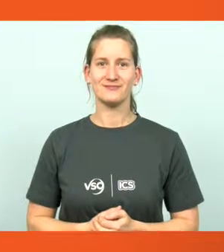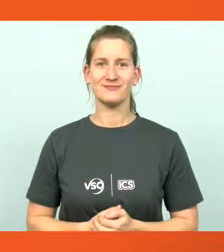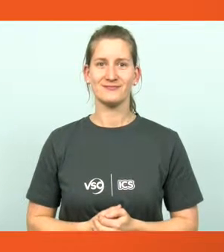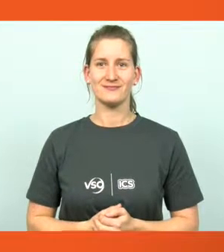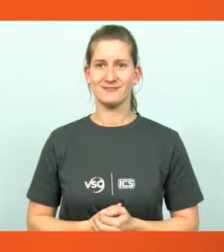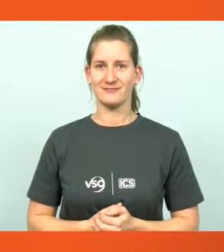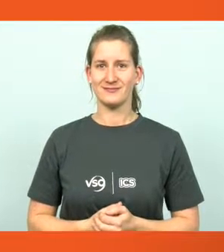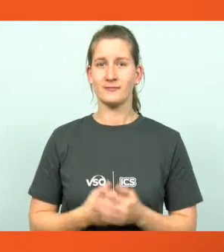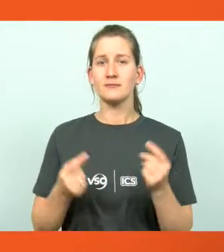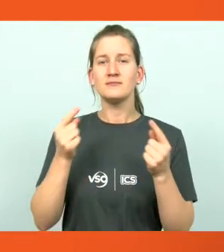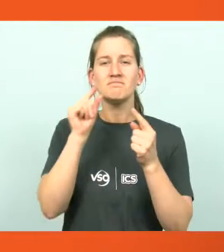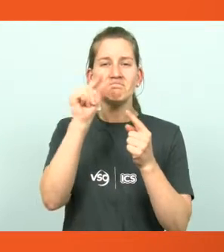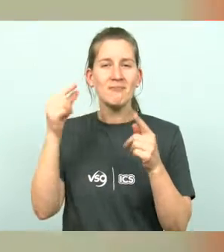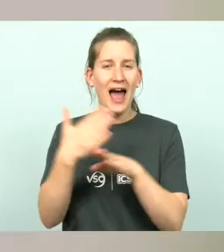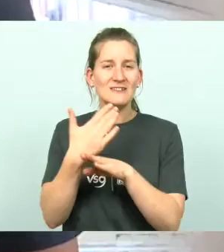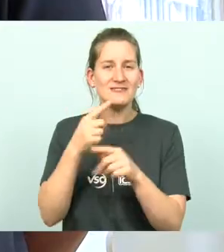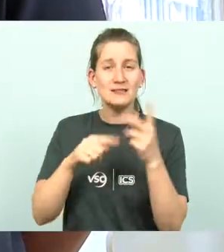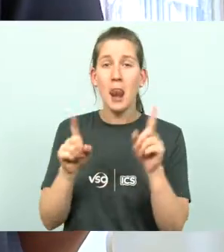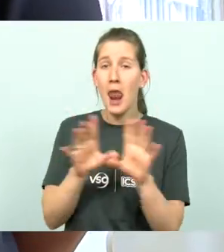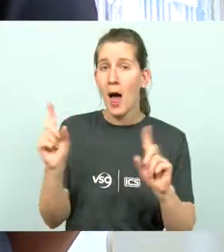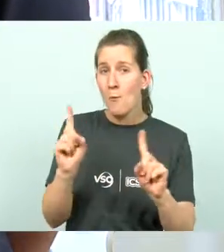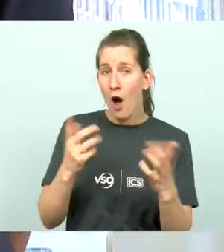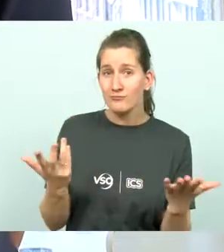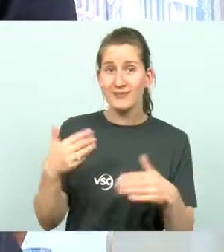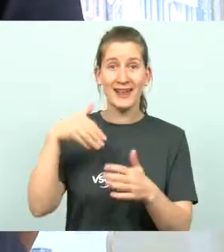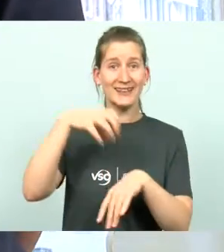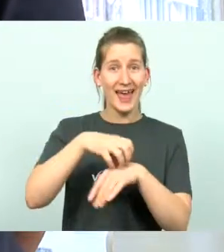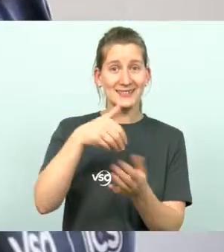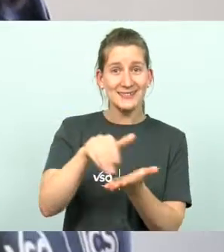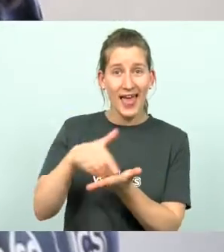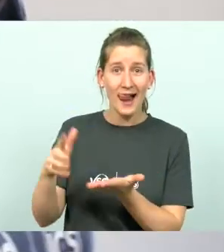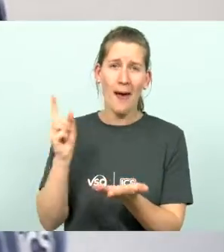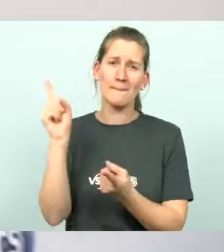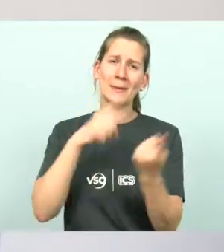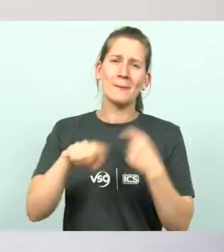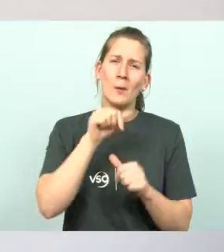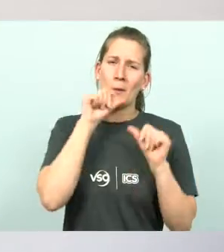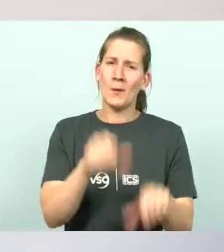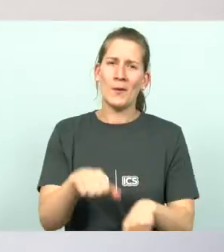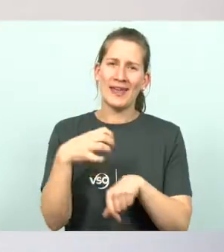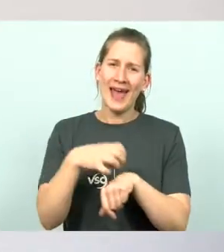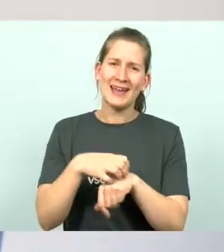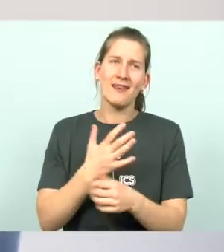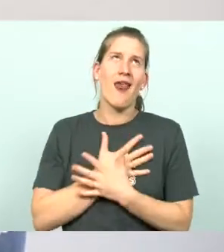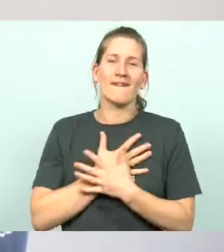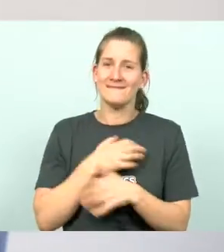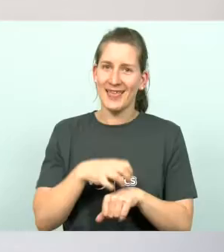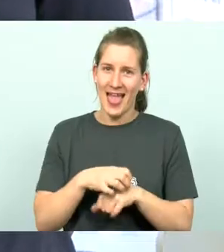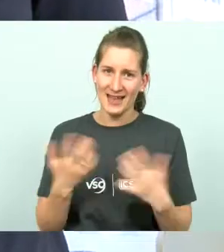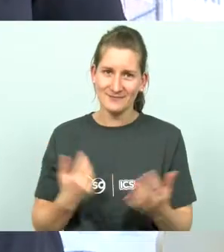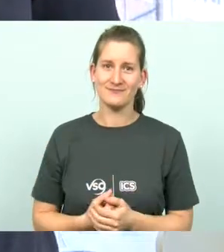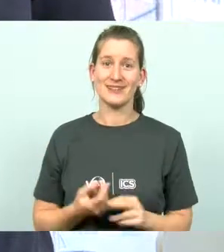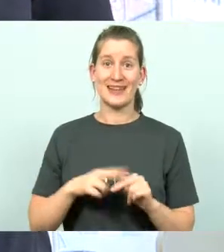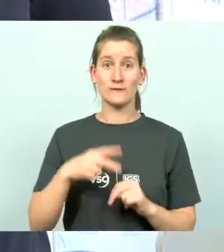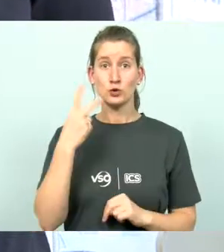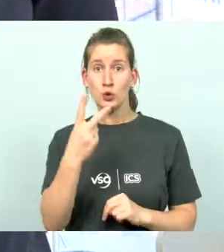to add a dash and a pinch of smaller activities as well, such as bake sales. These are a popular fundraiser for a reason. Who does not love cake? Run at least 2